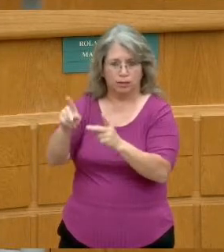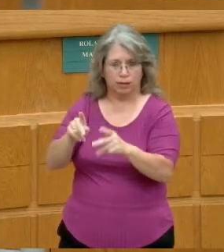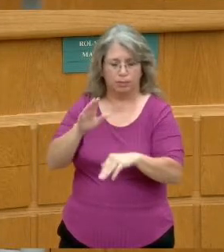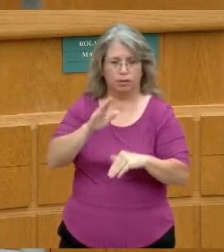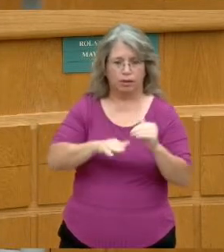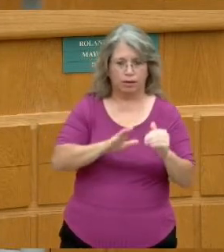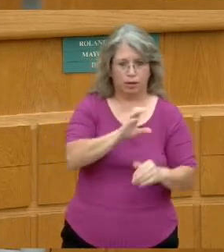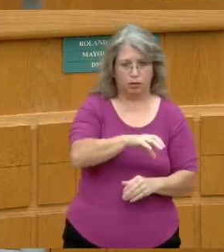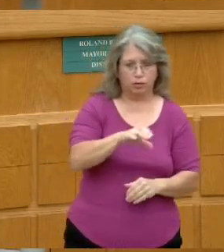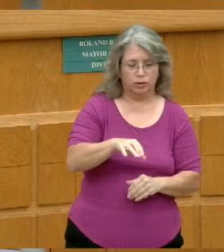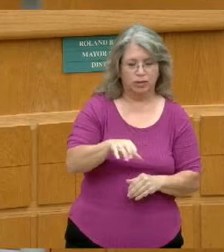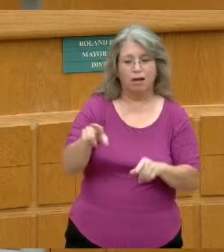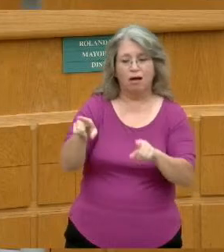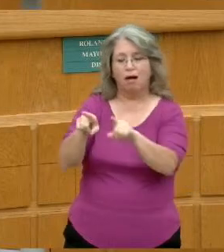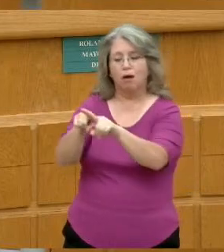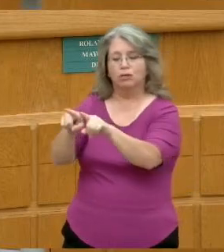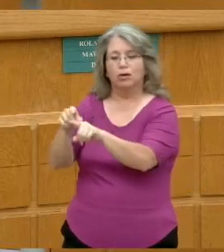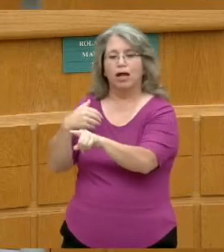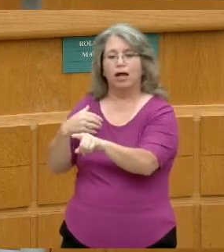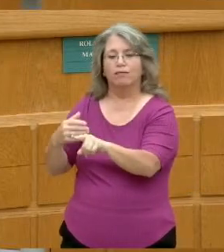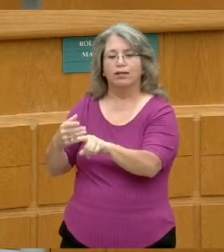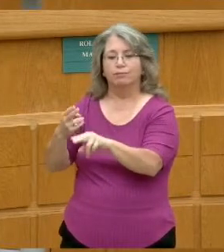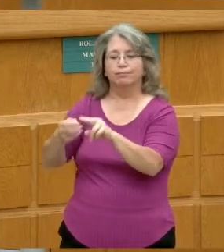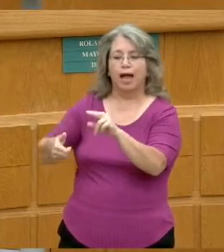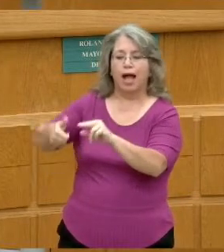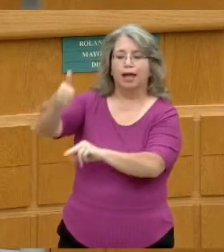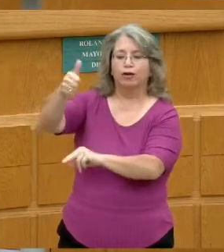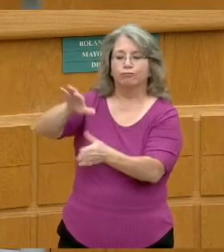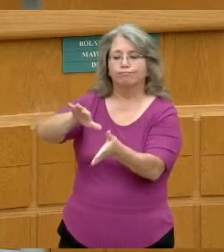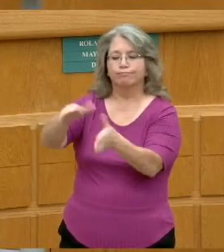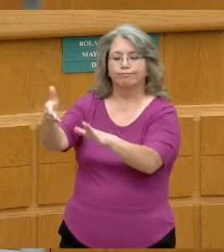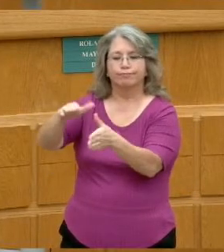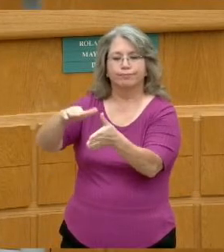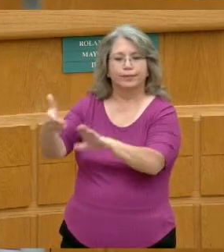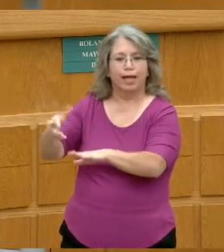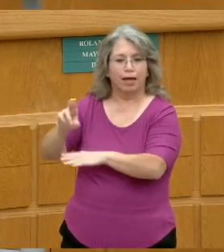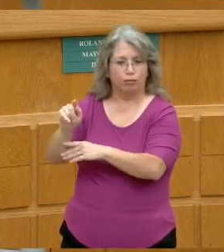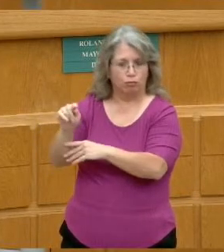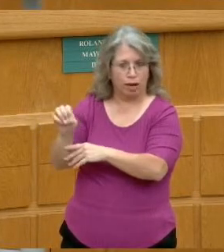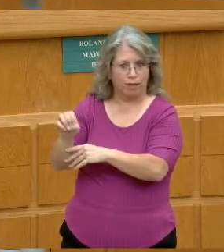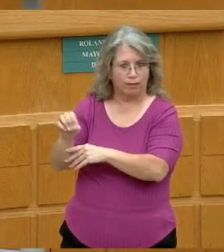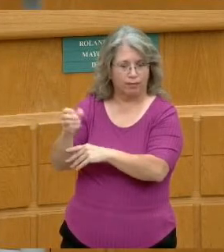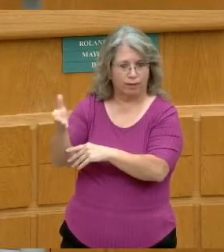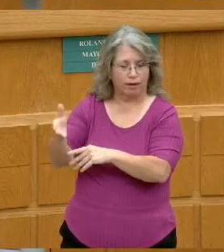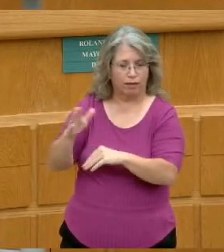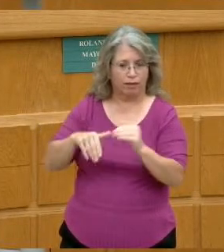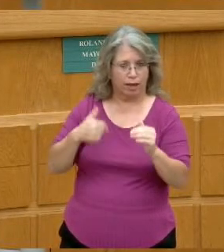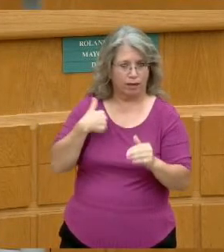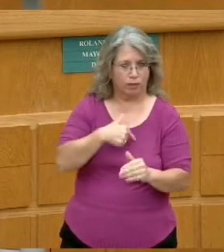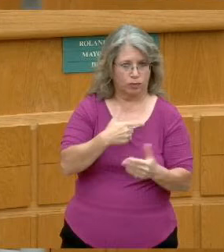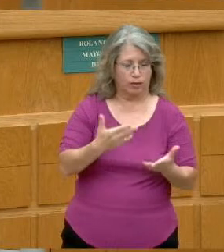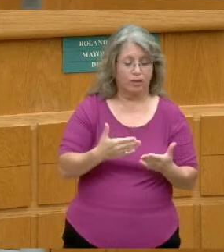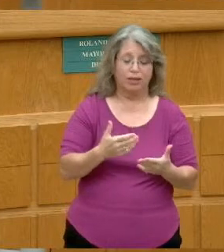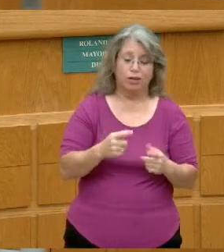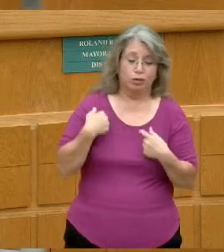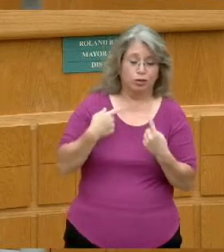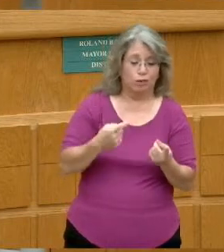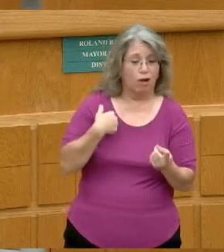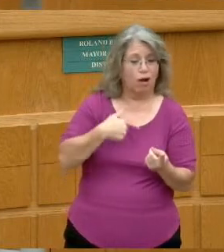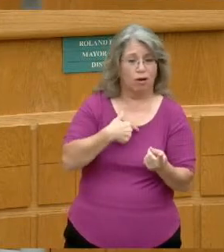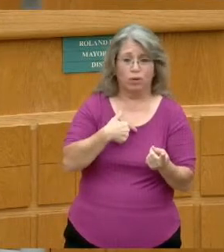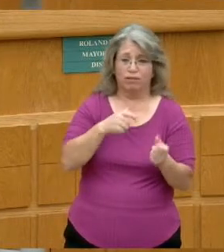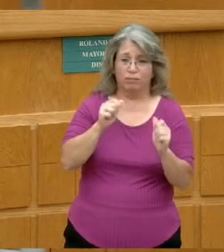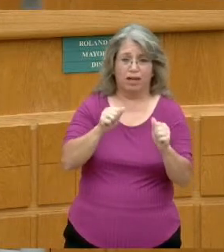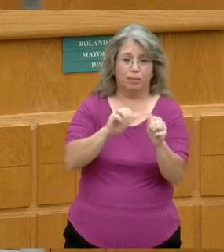Bexar County than there is here in the Coastal Bend. And again, so far we've managed to avoid a lot of the brunt that we've of COVID-19 that